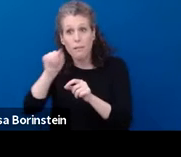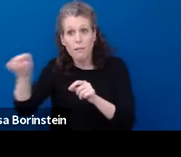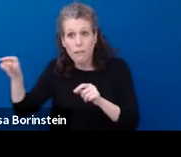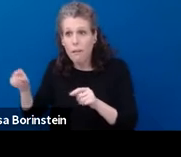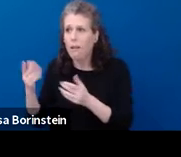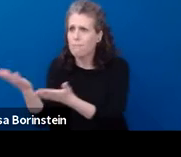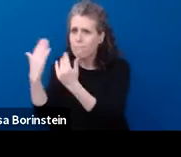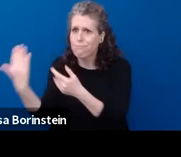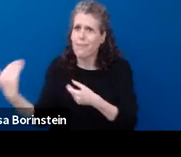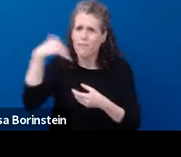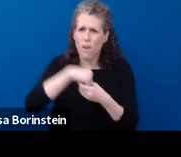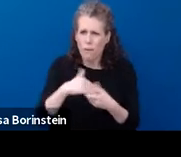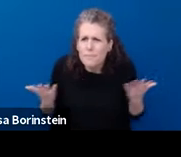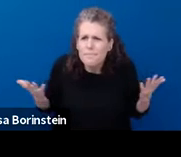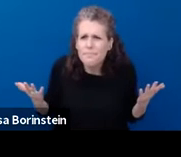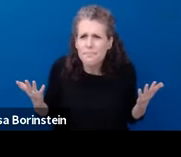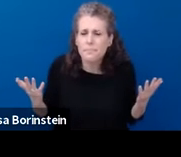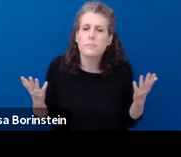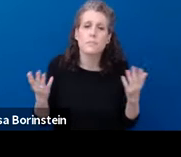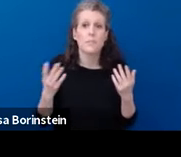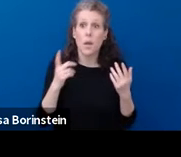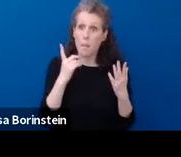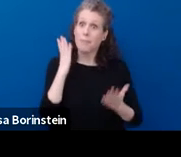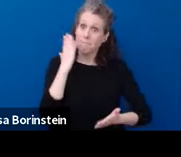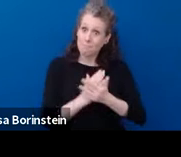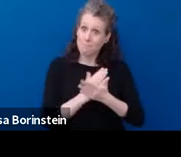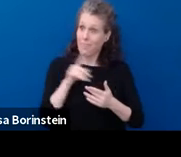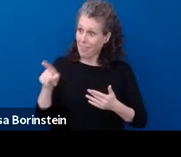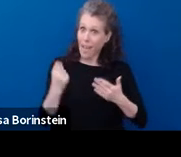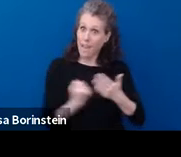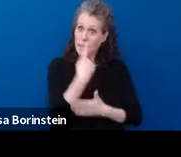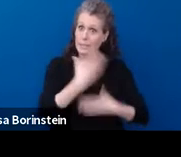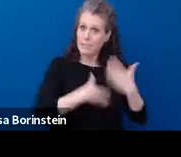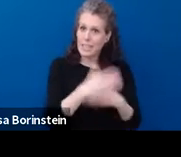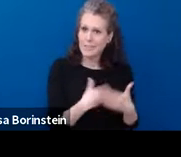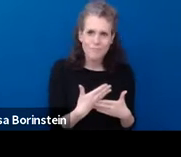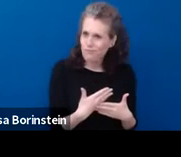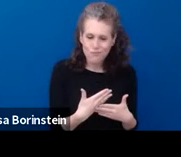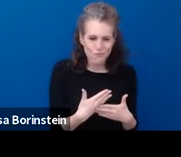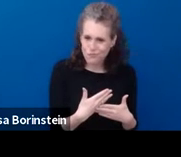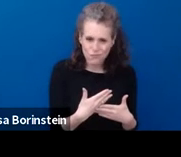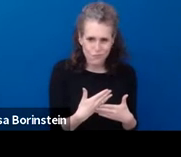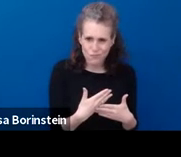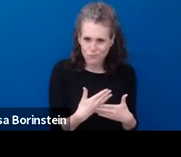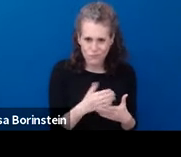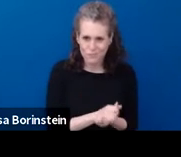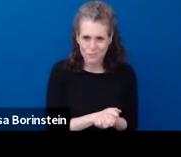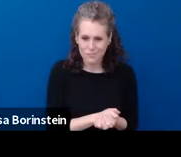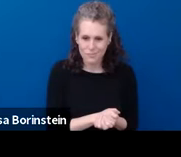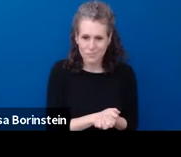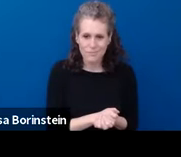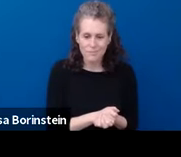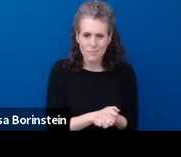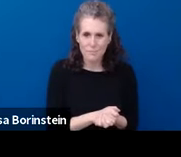and everyone agrees on that, but still that is not really happening. And even worse, when we talk to our clients and